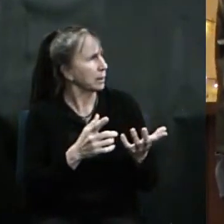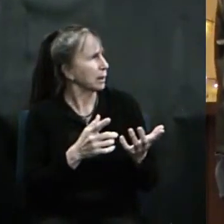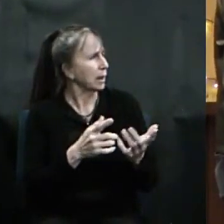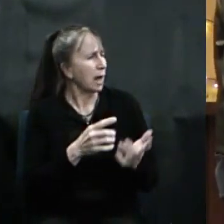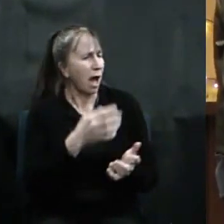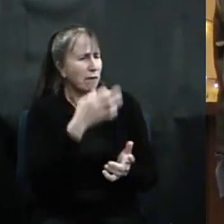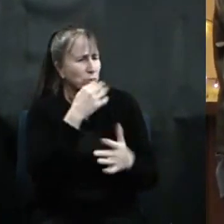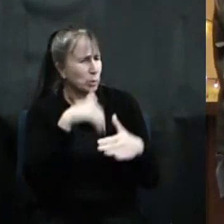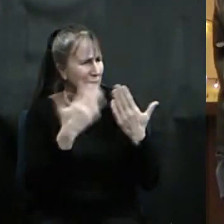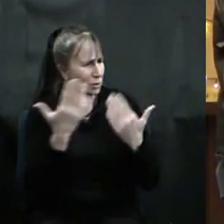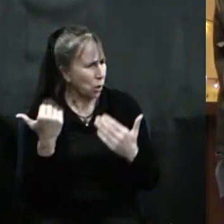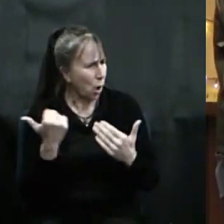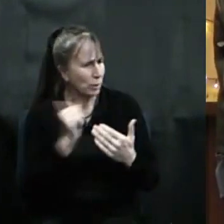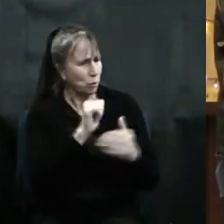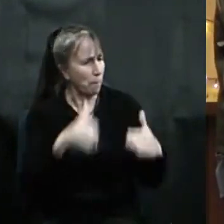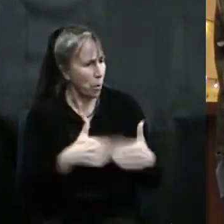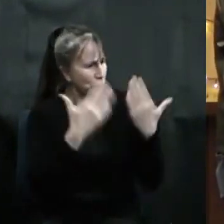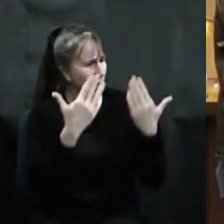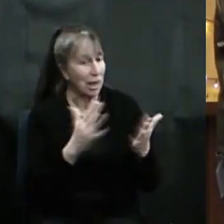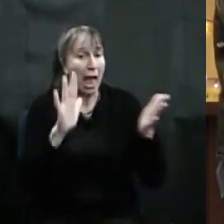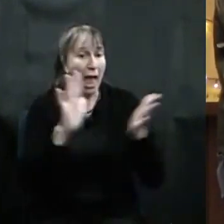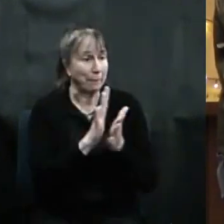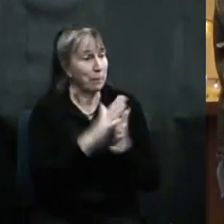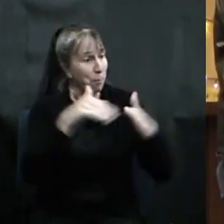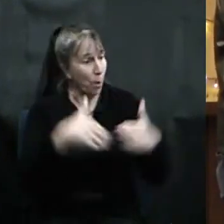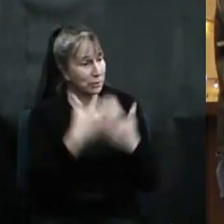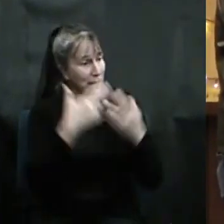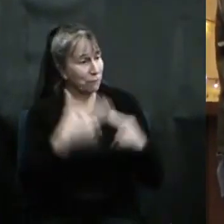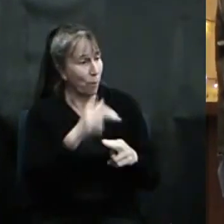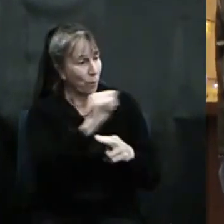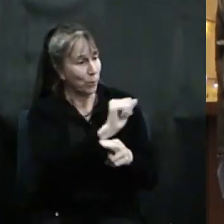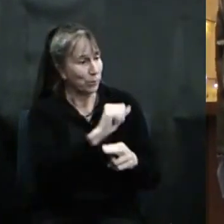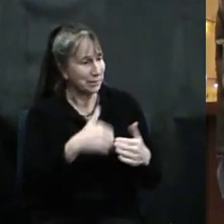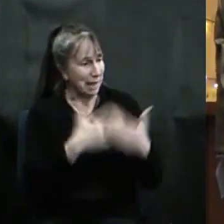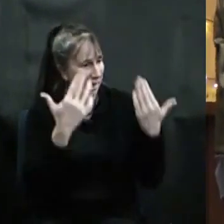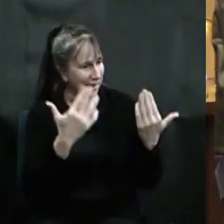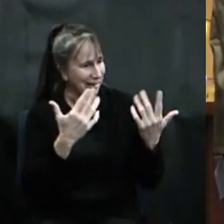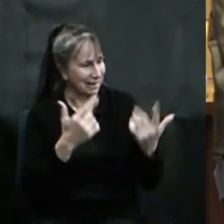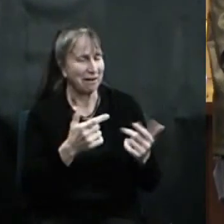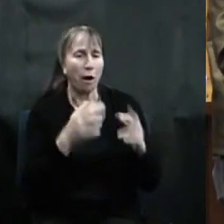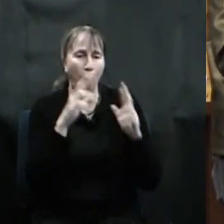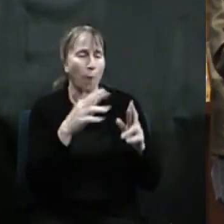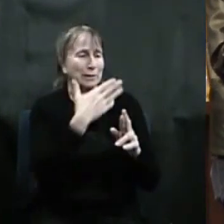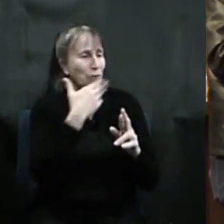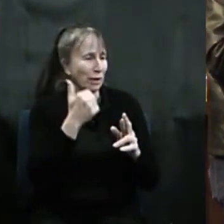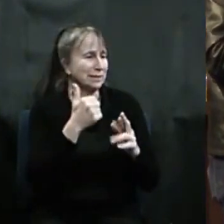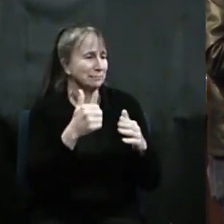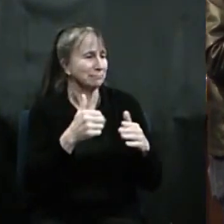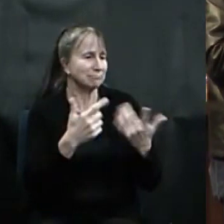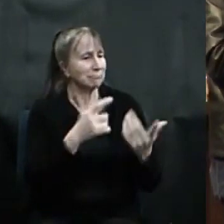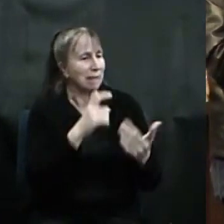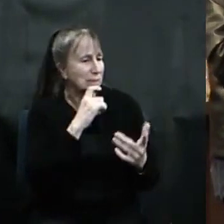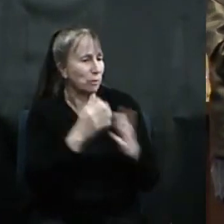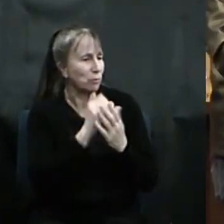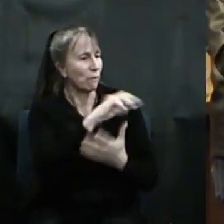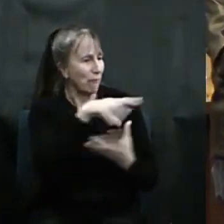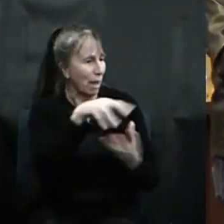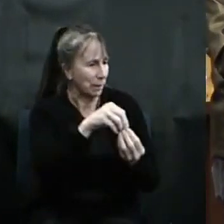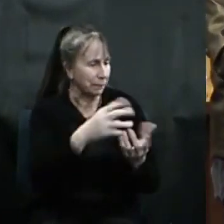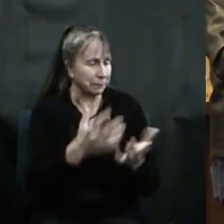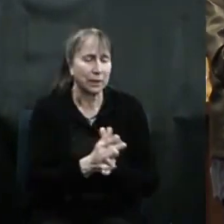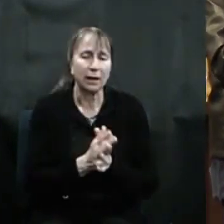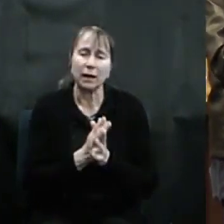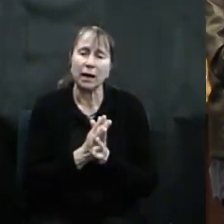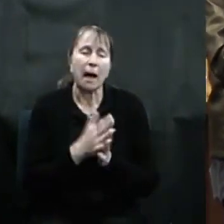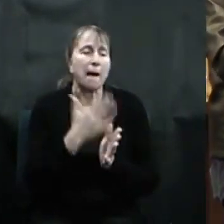your birthday. Yep. Happy birthday for then. I hope you had a nice dinner with your family. Michael, tell us how the